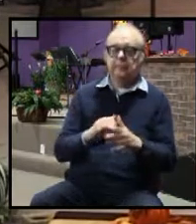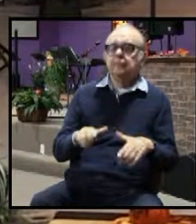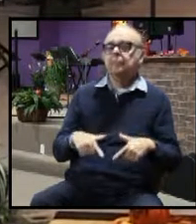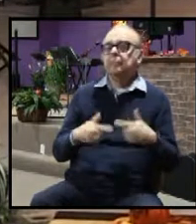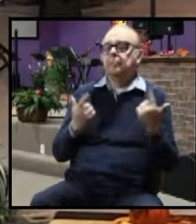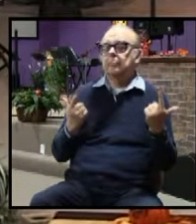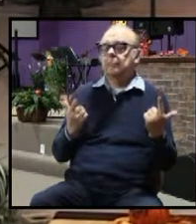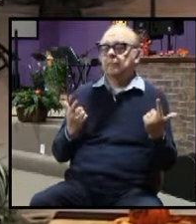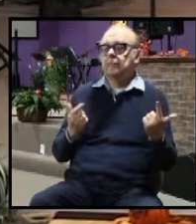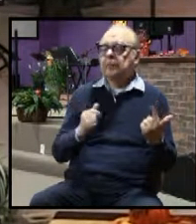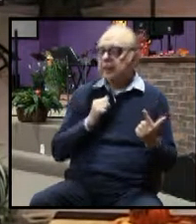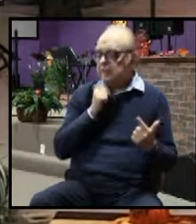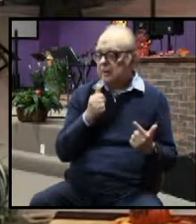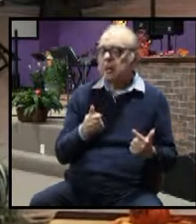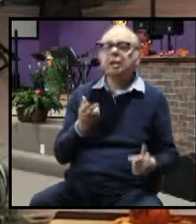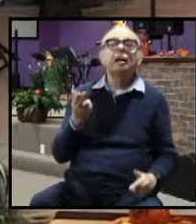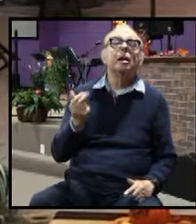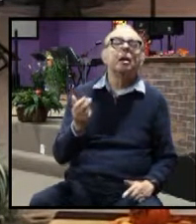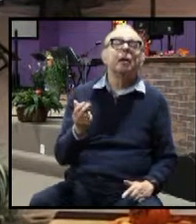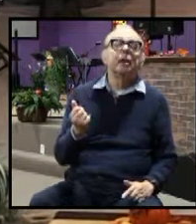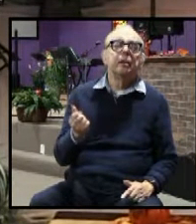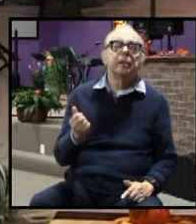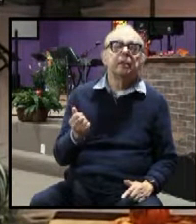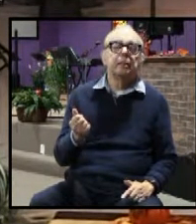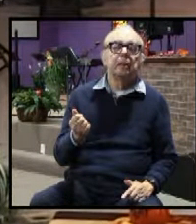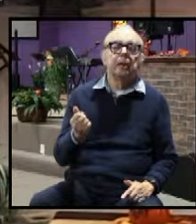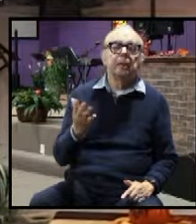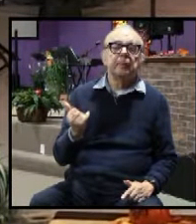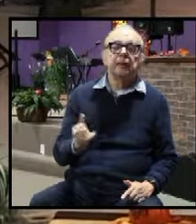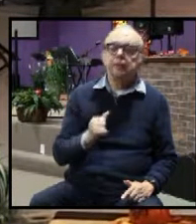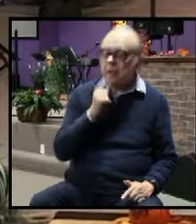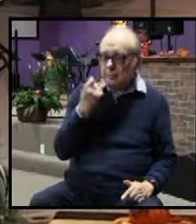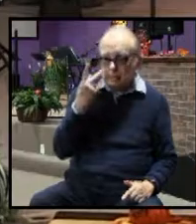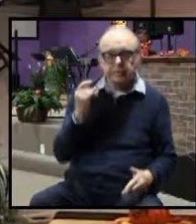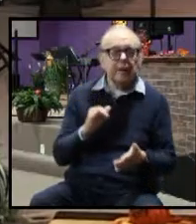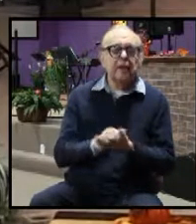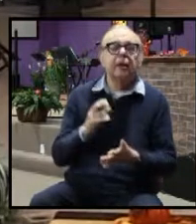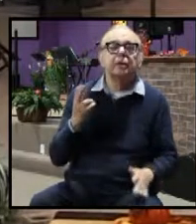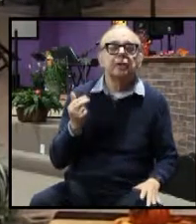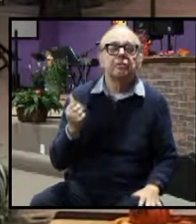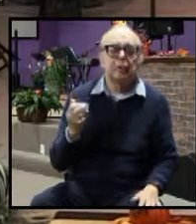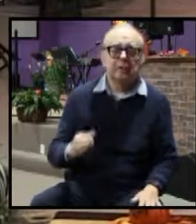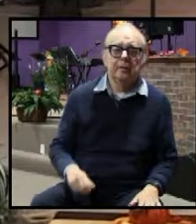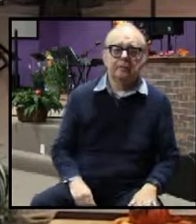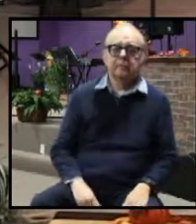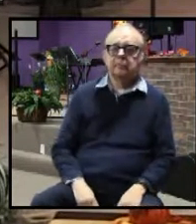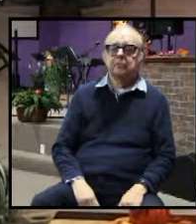I hope that life isn't a joke because I don't get it.